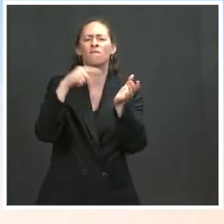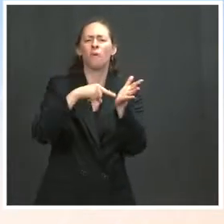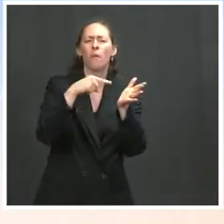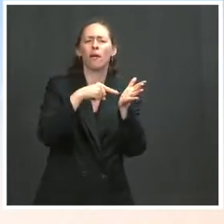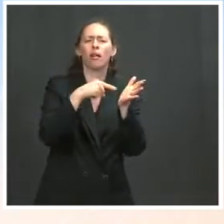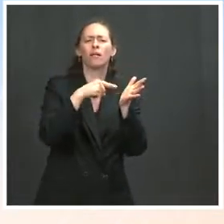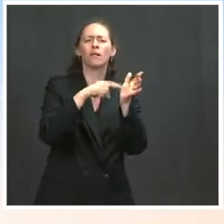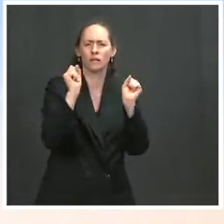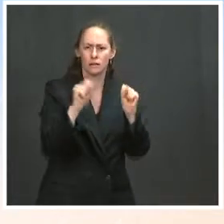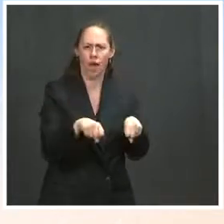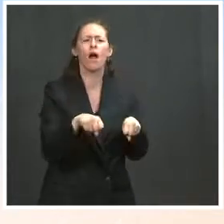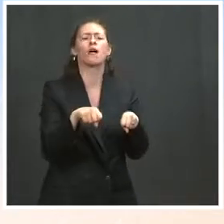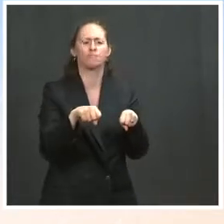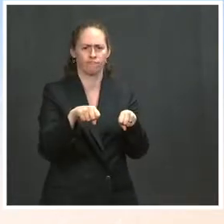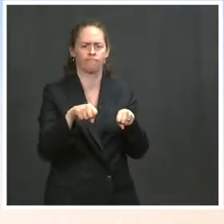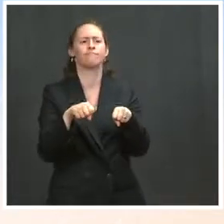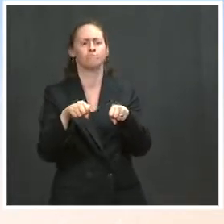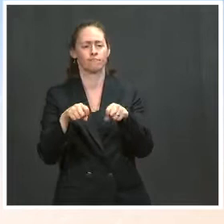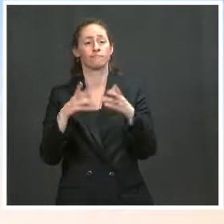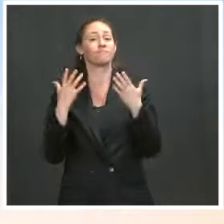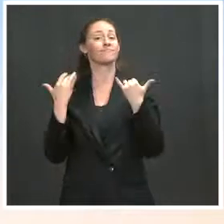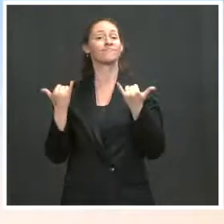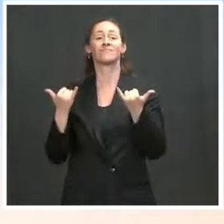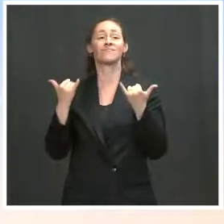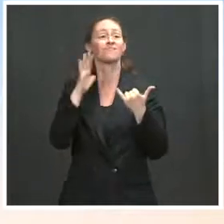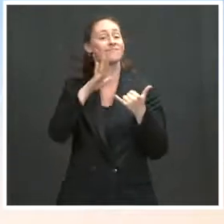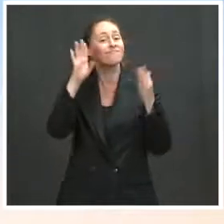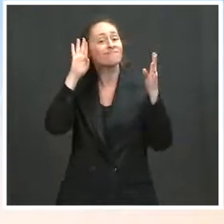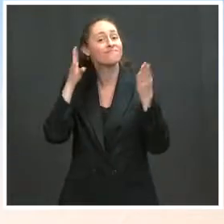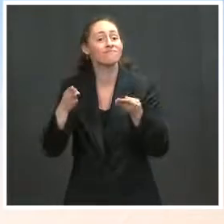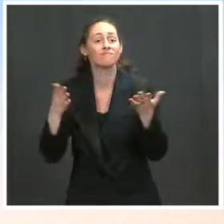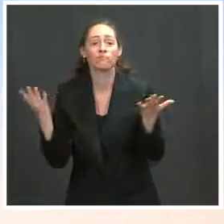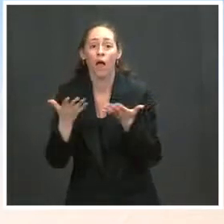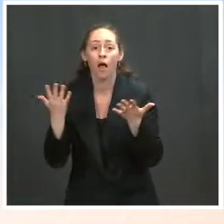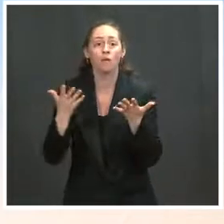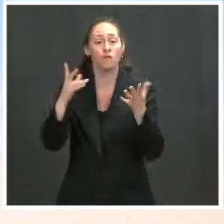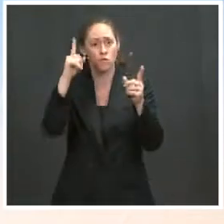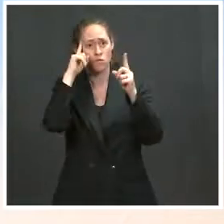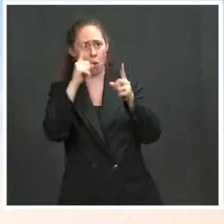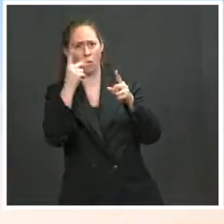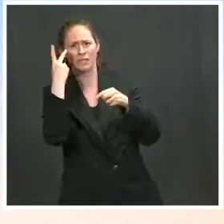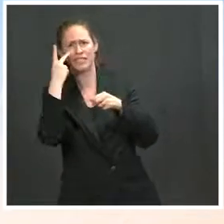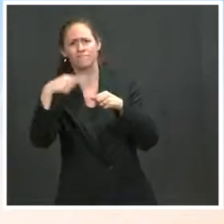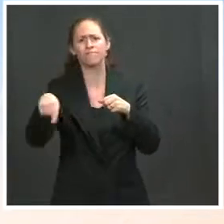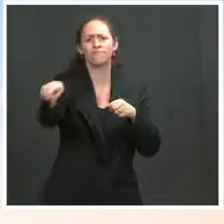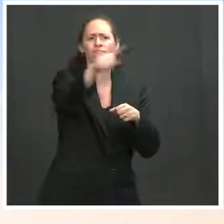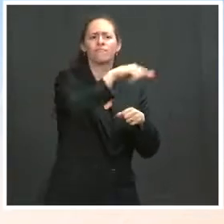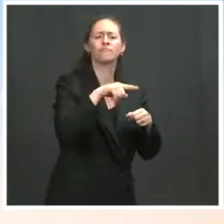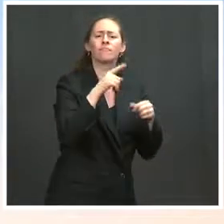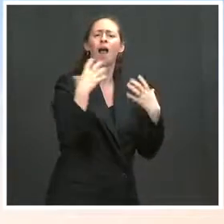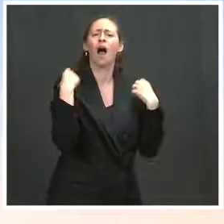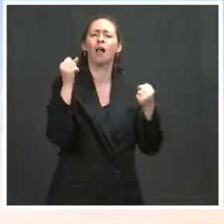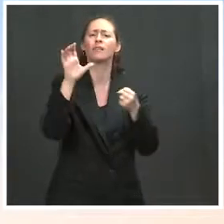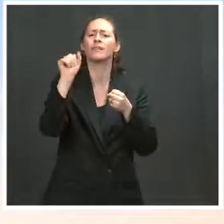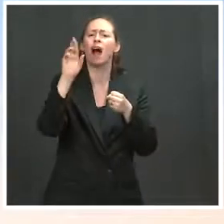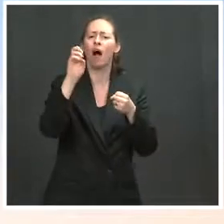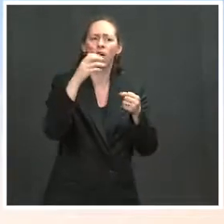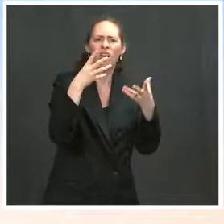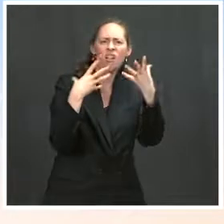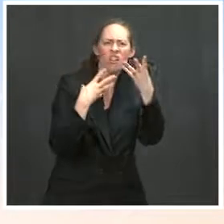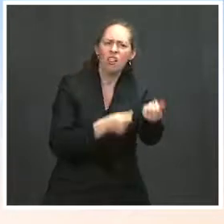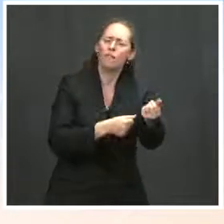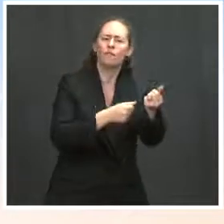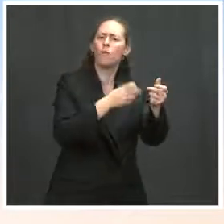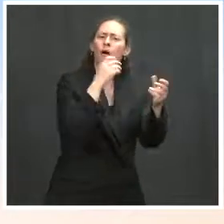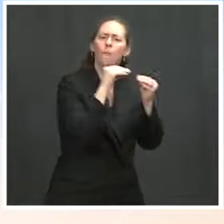down health care costs for American families, and advance health equity in communities across the country. The president was proud to